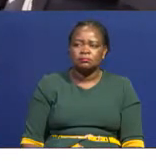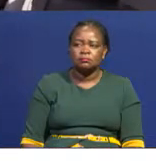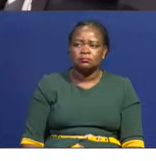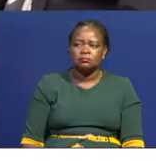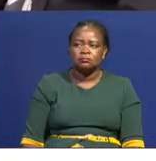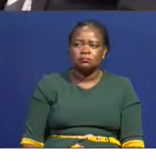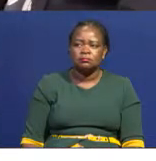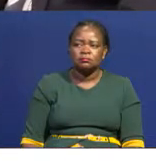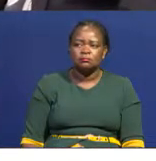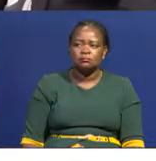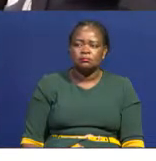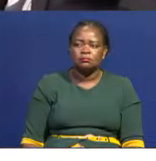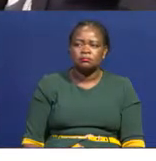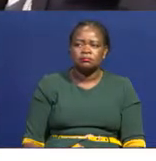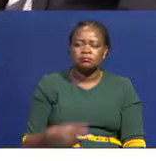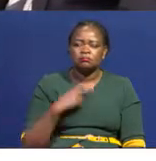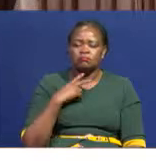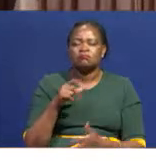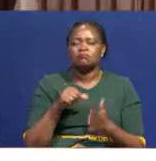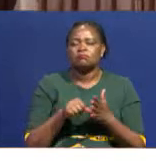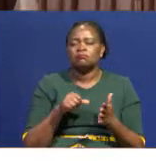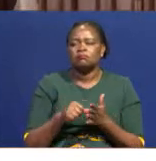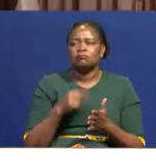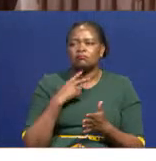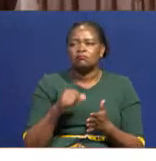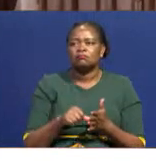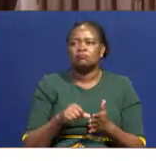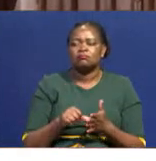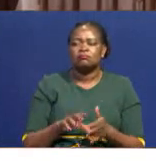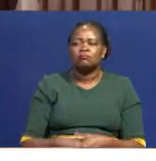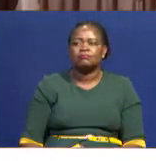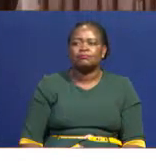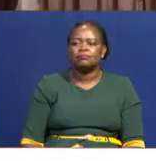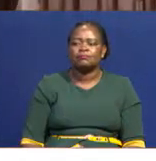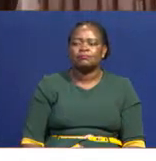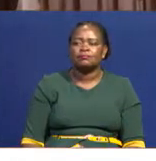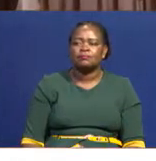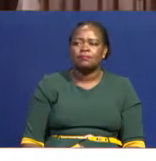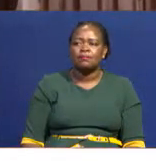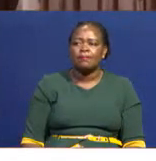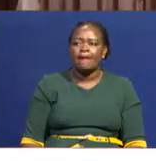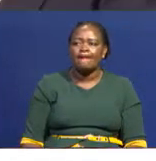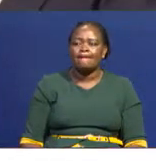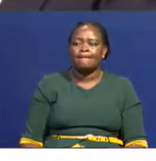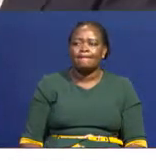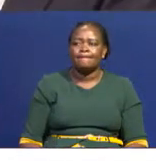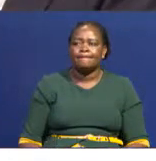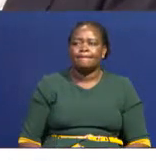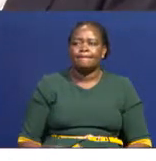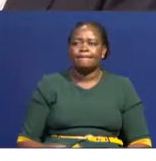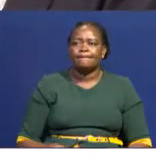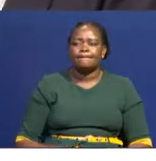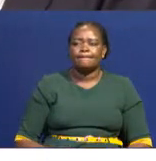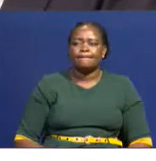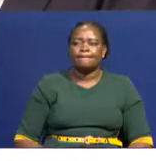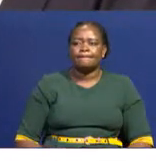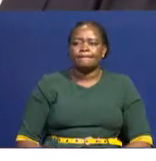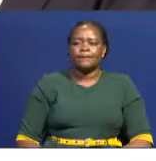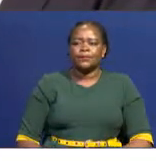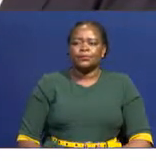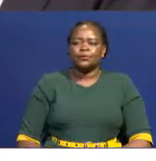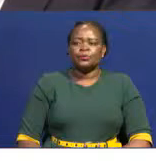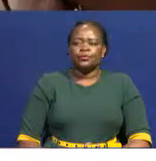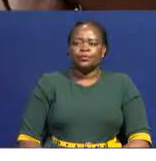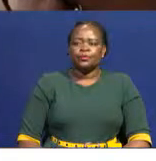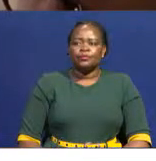put in partnership with South Korea in the development of technical and vocational education and training, TVET, public